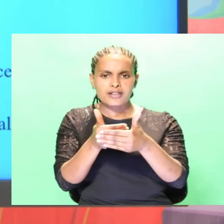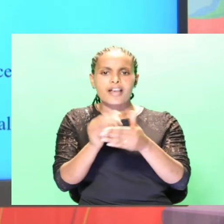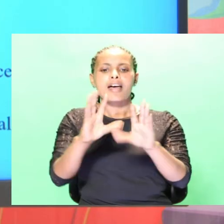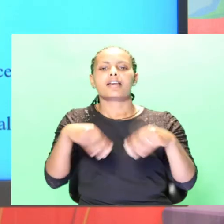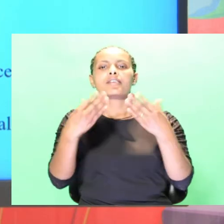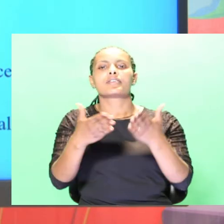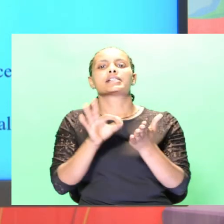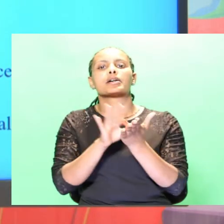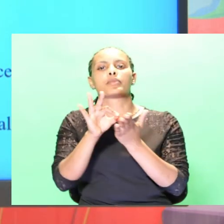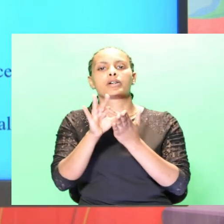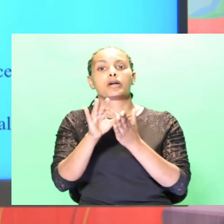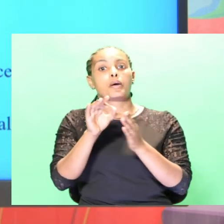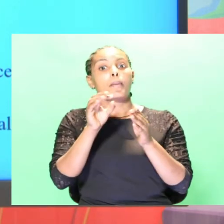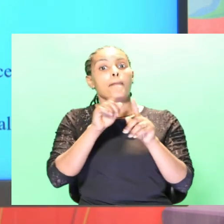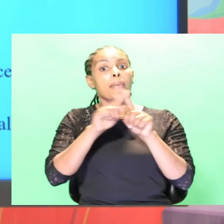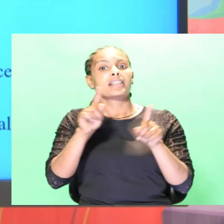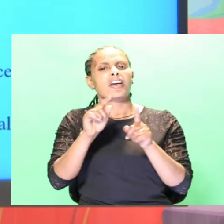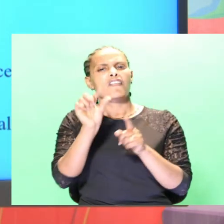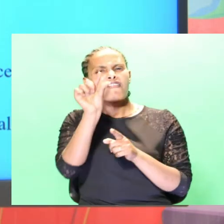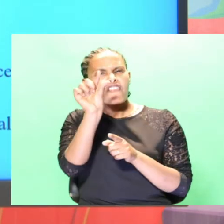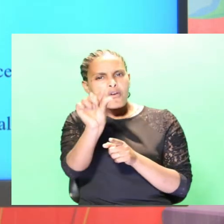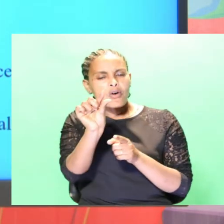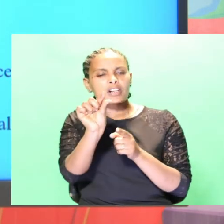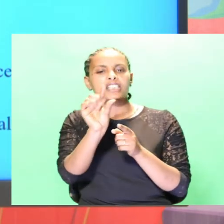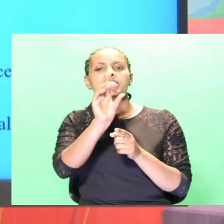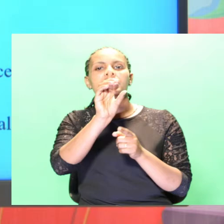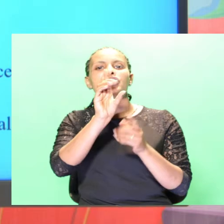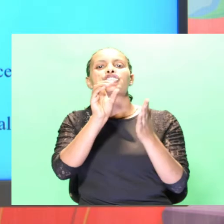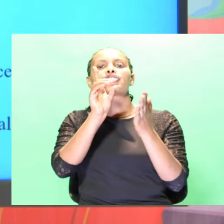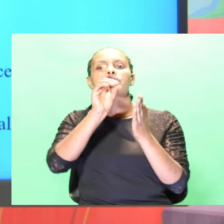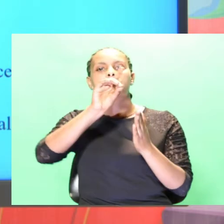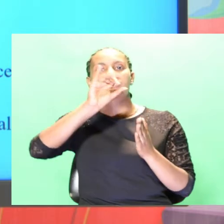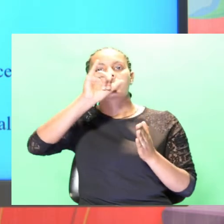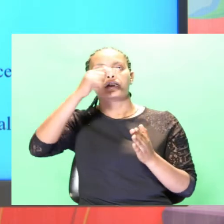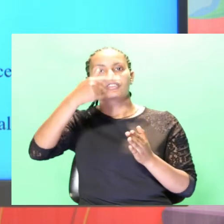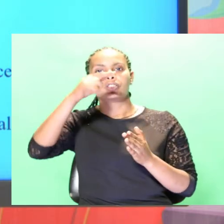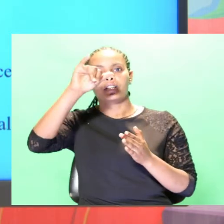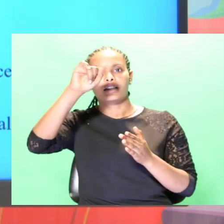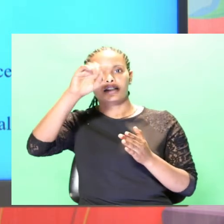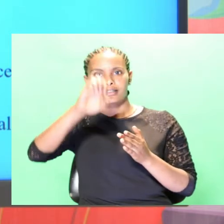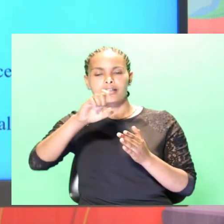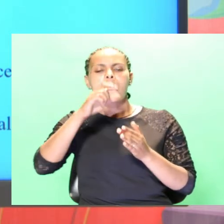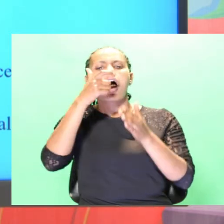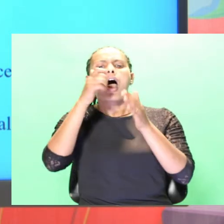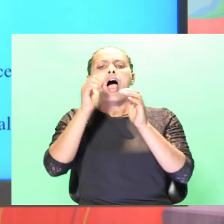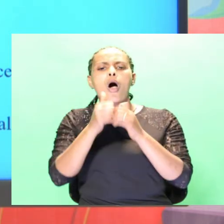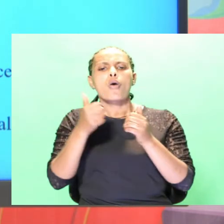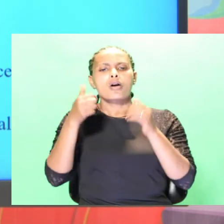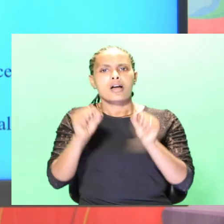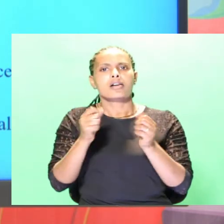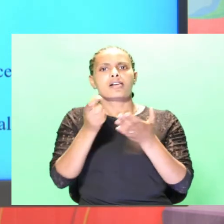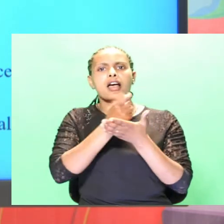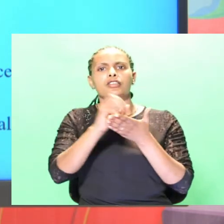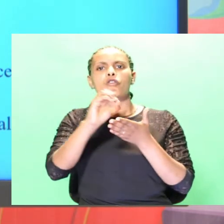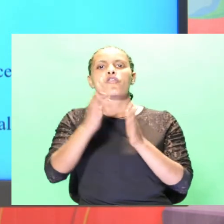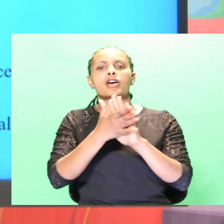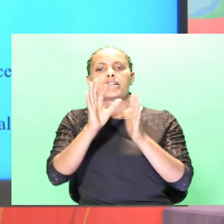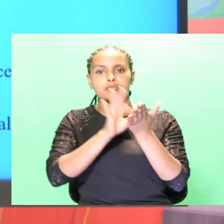to a given number but with a fewer digits. How can we round off a number?